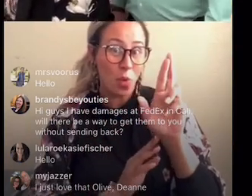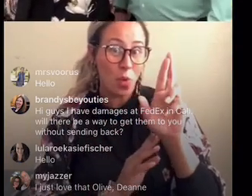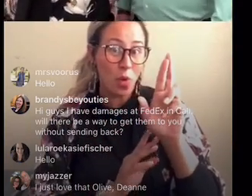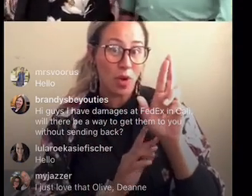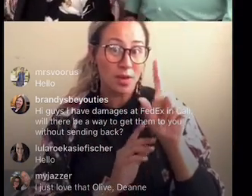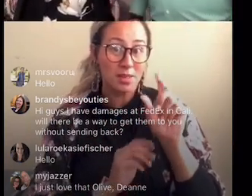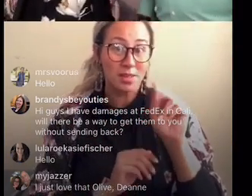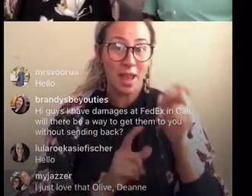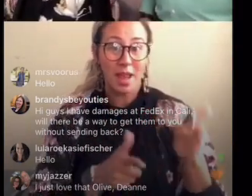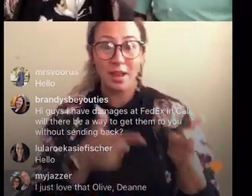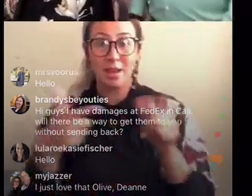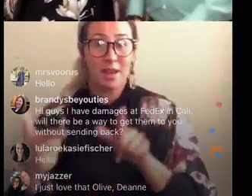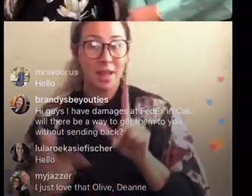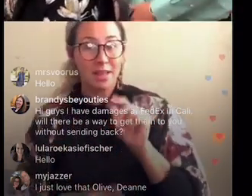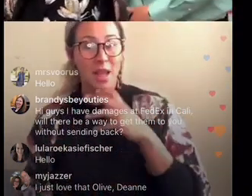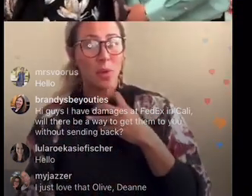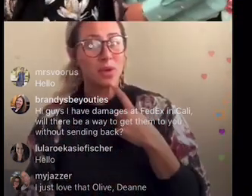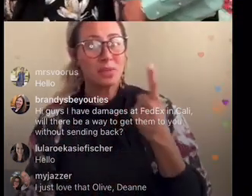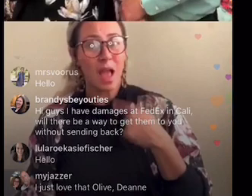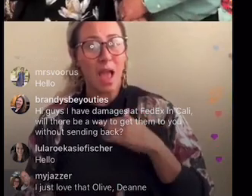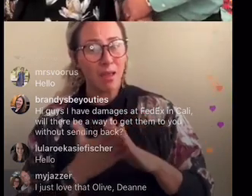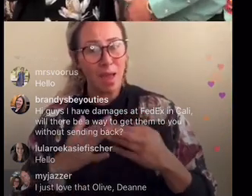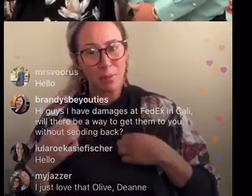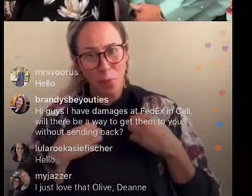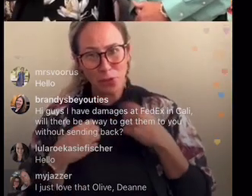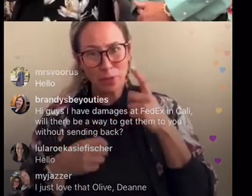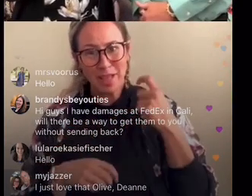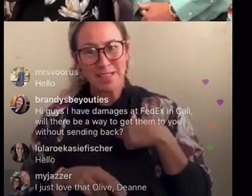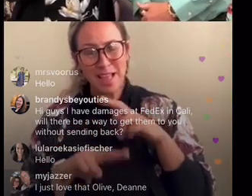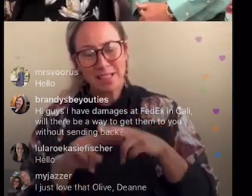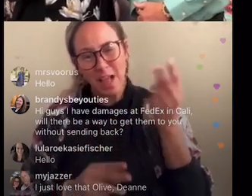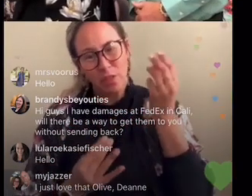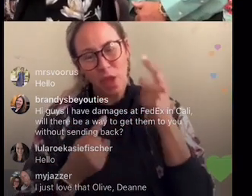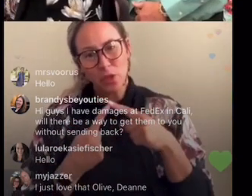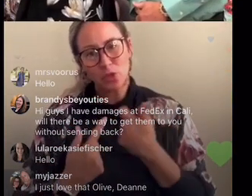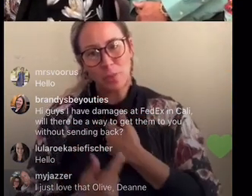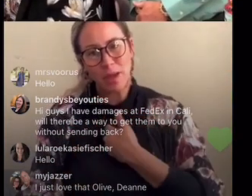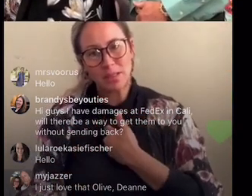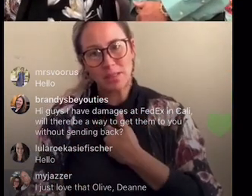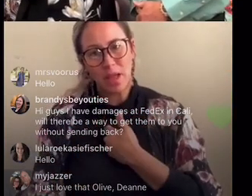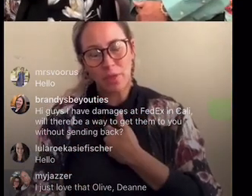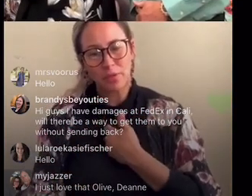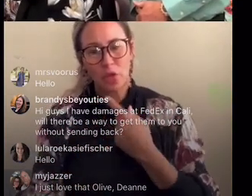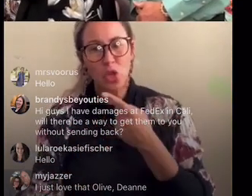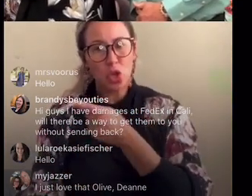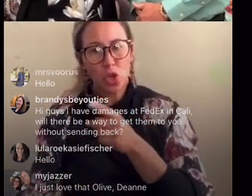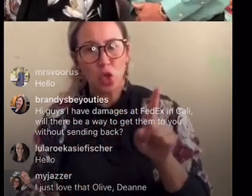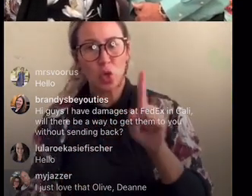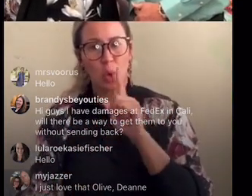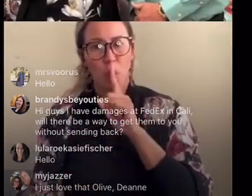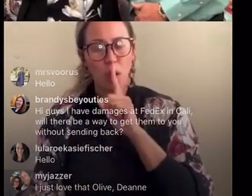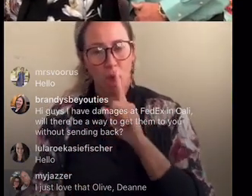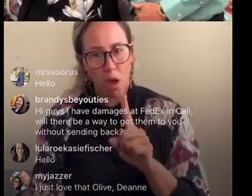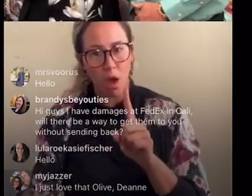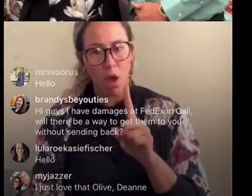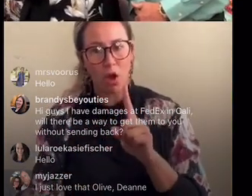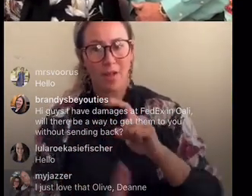I love you for saying that. I got emotional because I sat there and I thought to myself, you are the